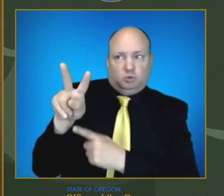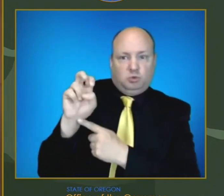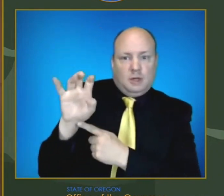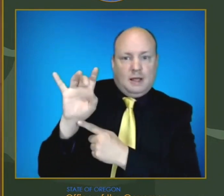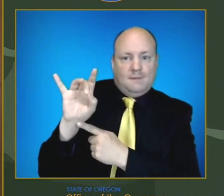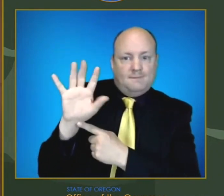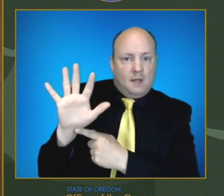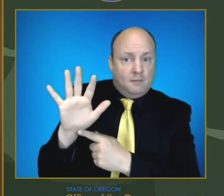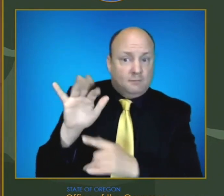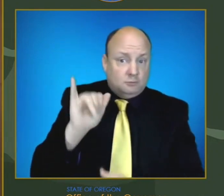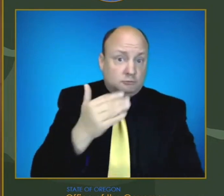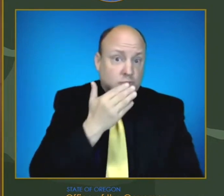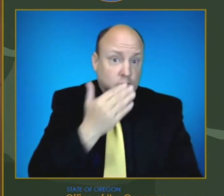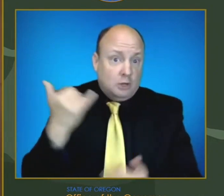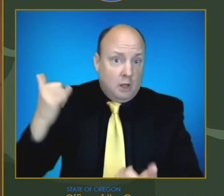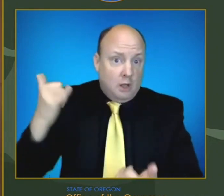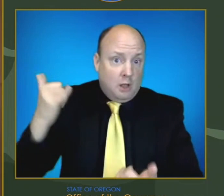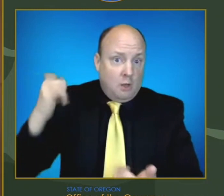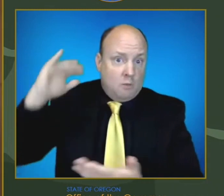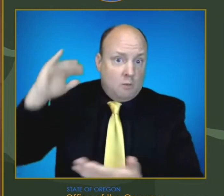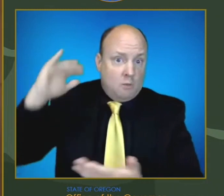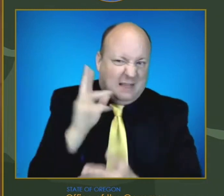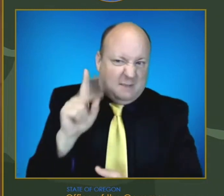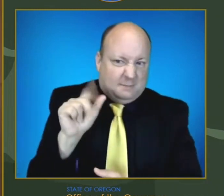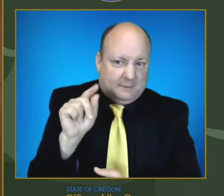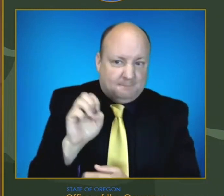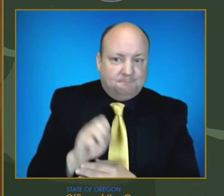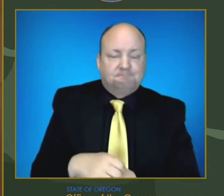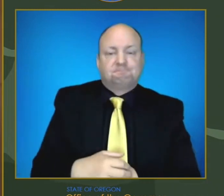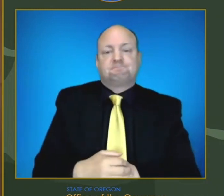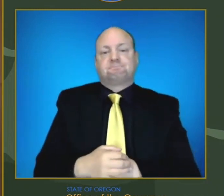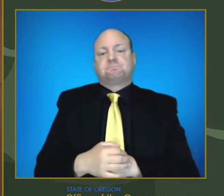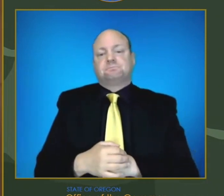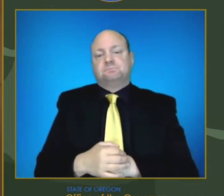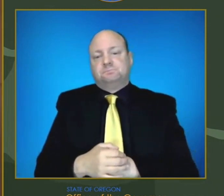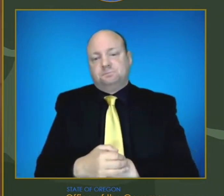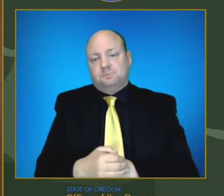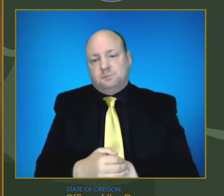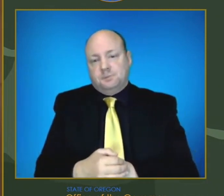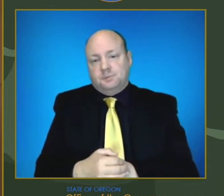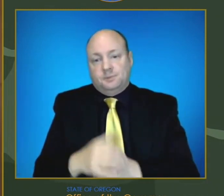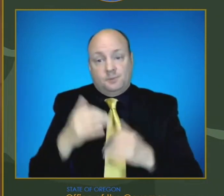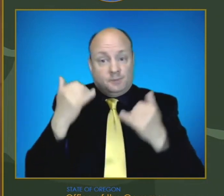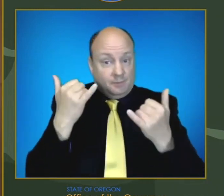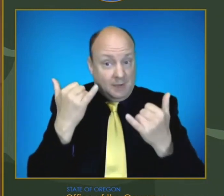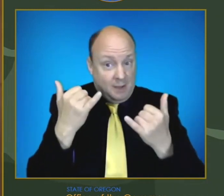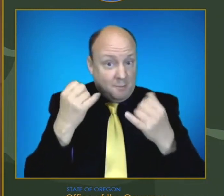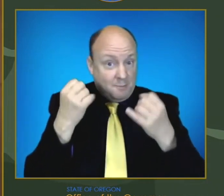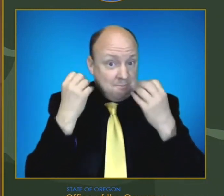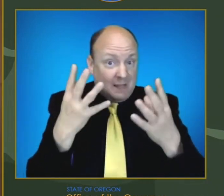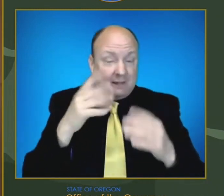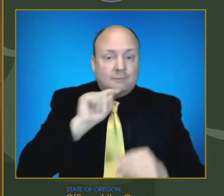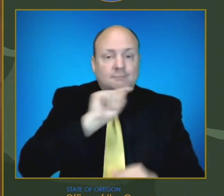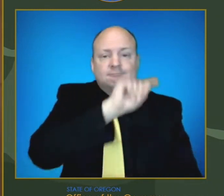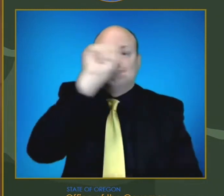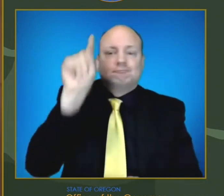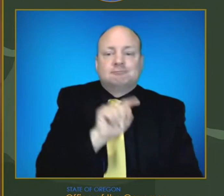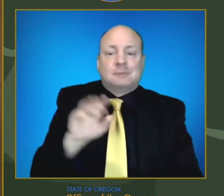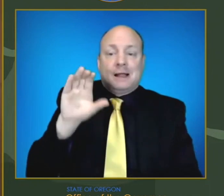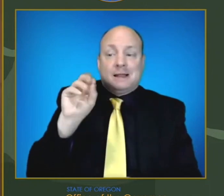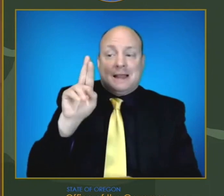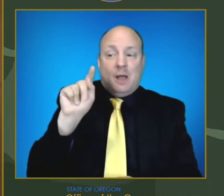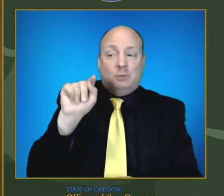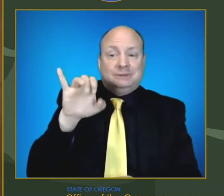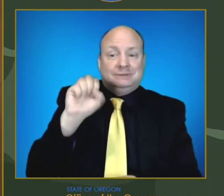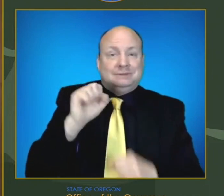6 counties have vaccinated 65% or more of their residents 16 and over, and statewide, we're